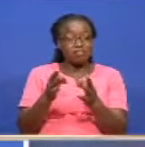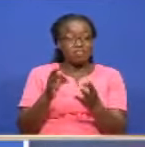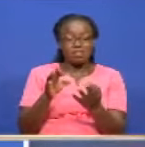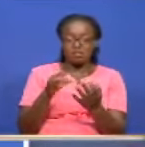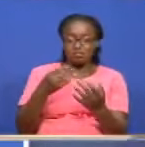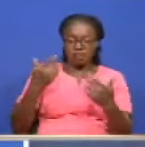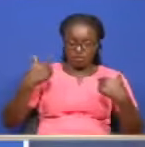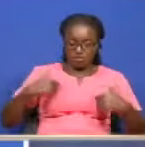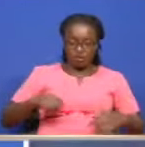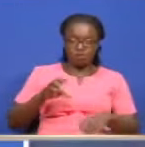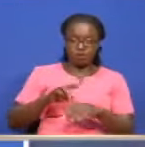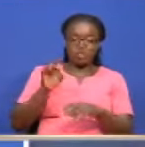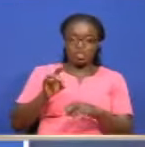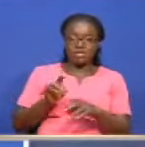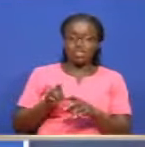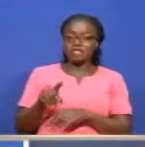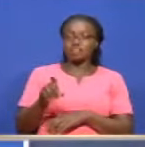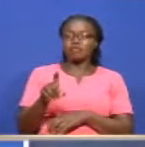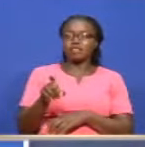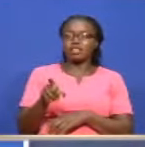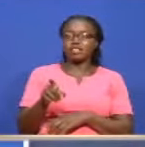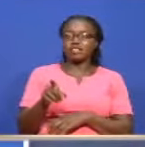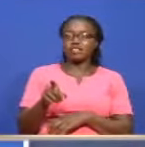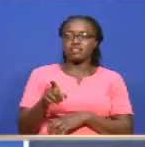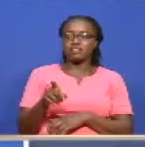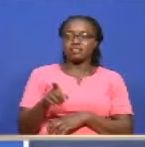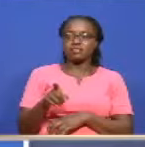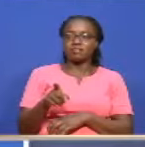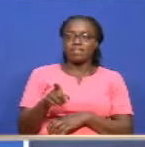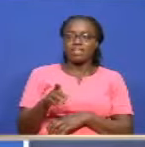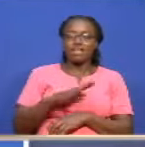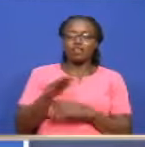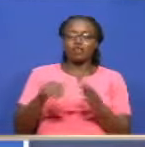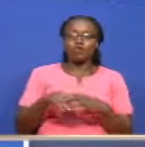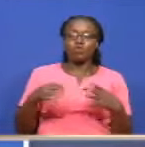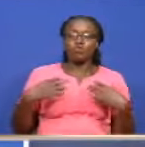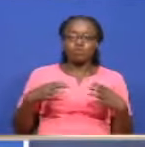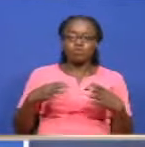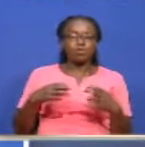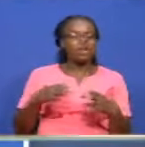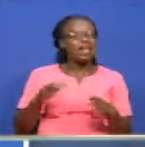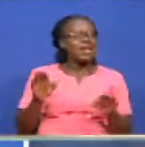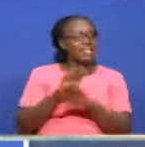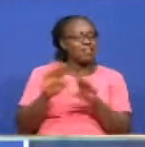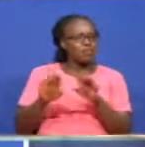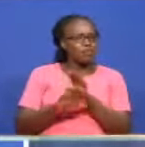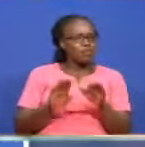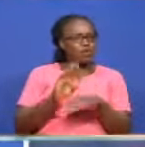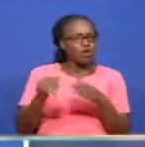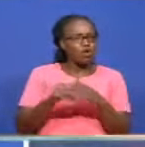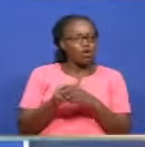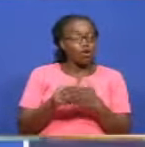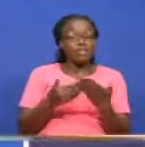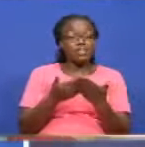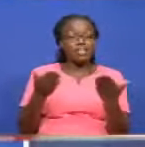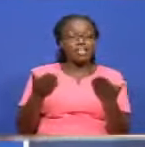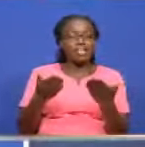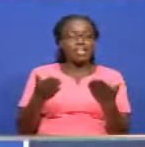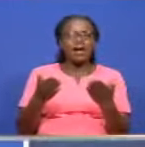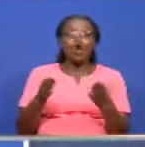the wards. I went first, and everybody else I was with in the wards, our equipment